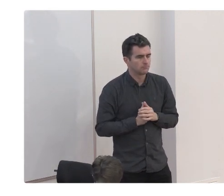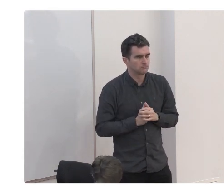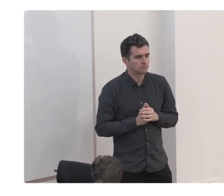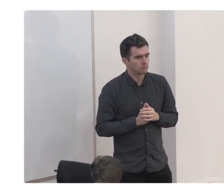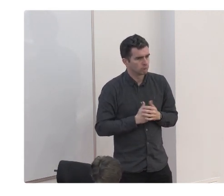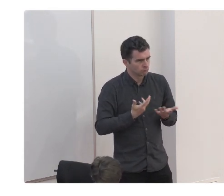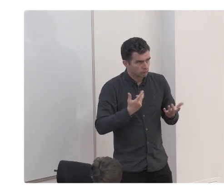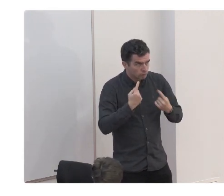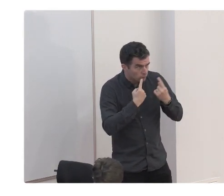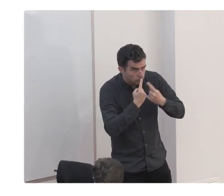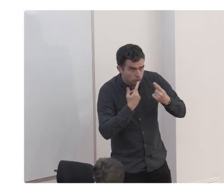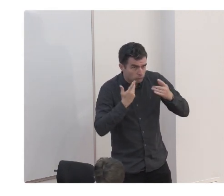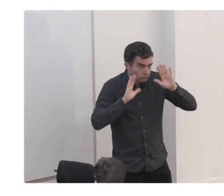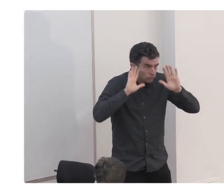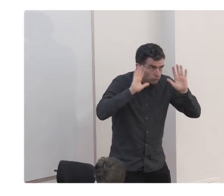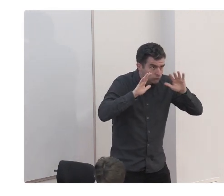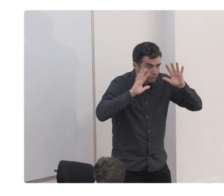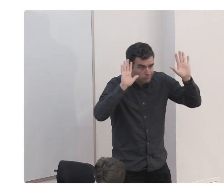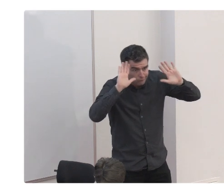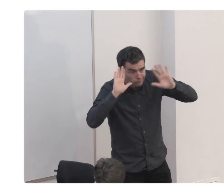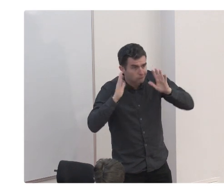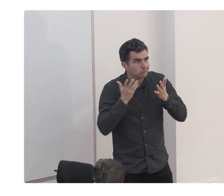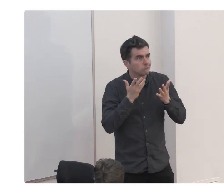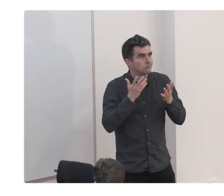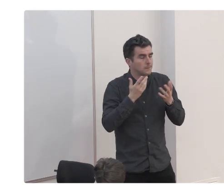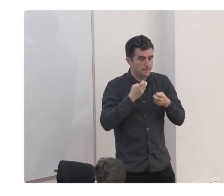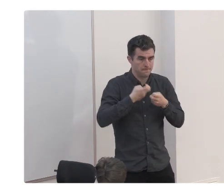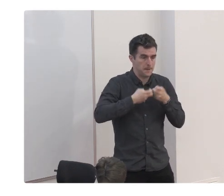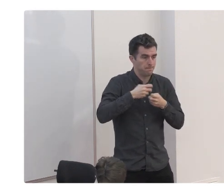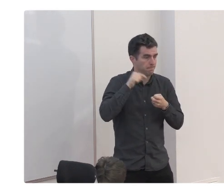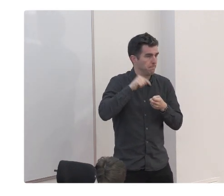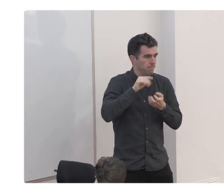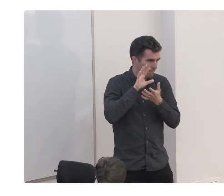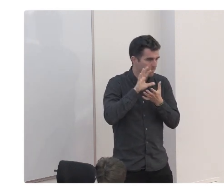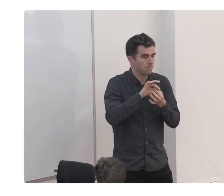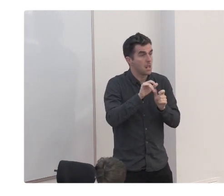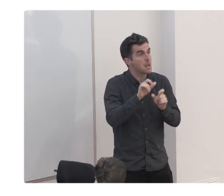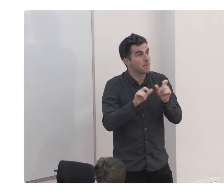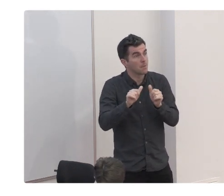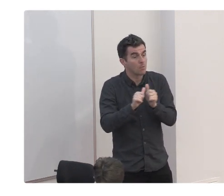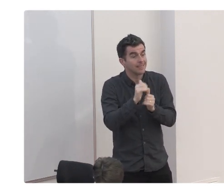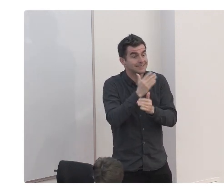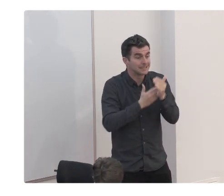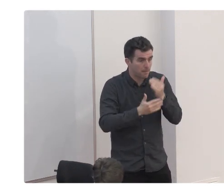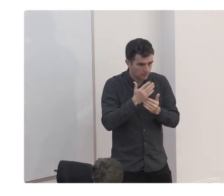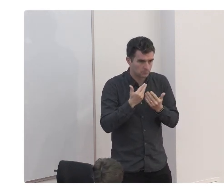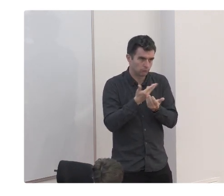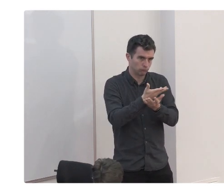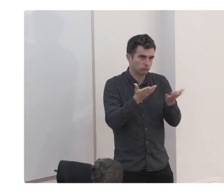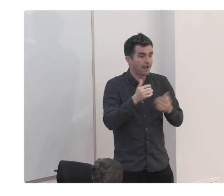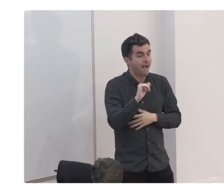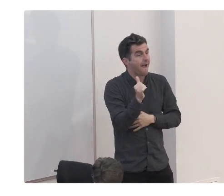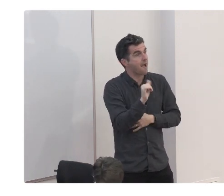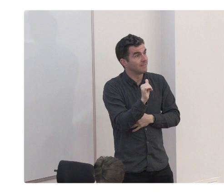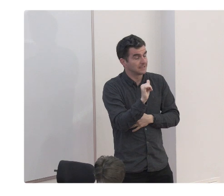And then after long going and coming, falling and visiting, and so after a long